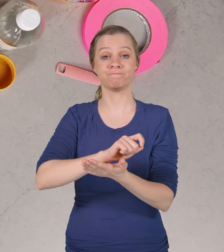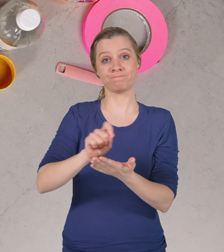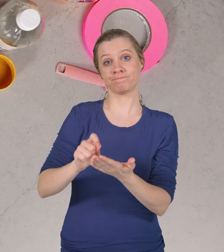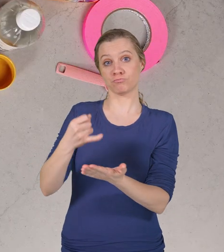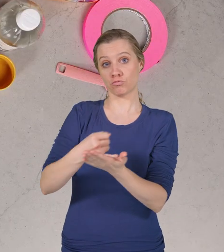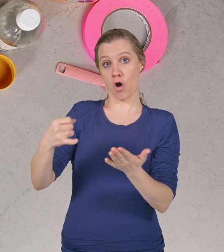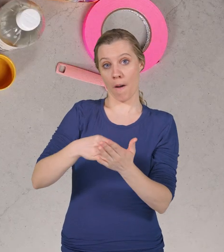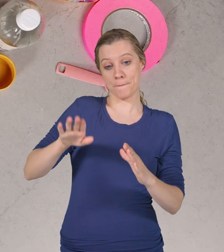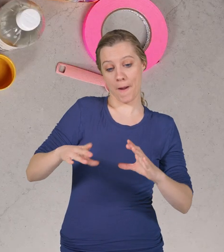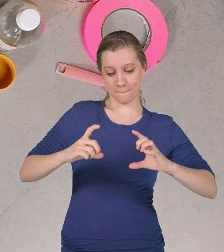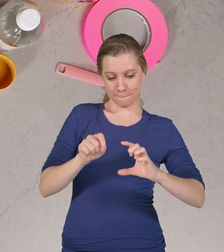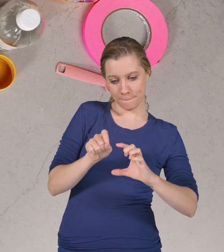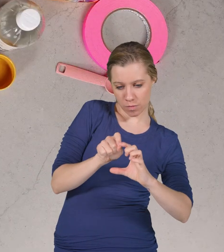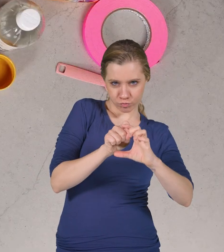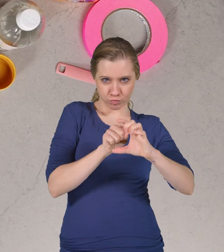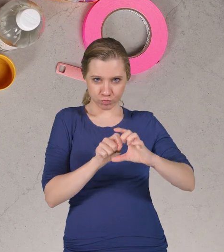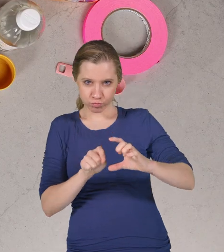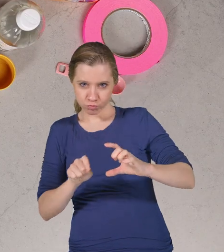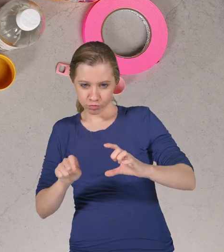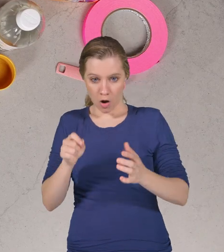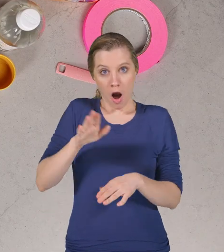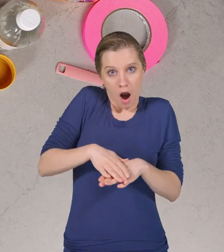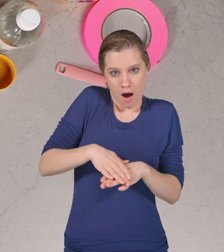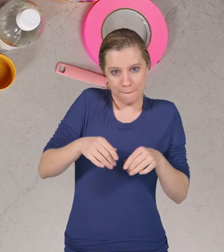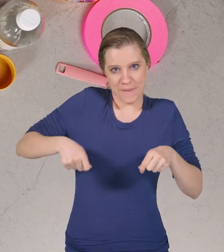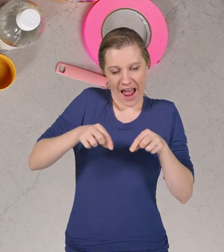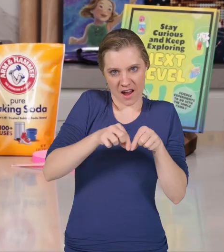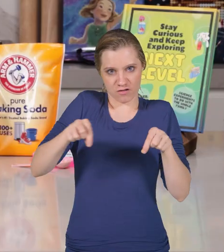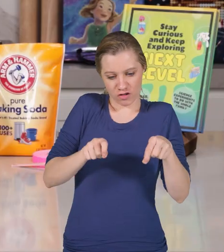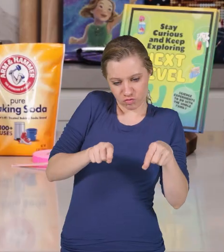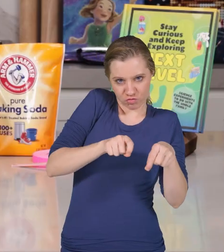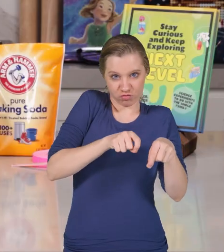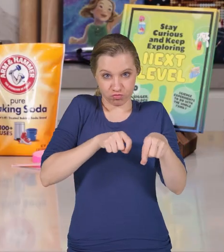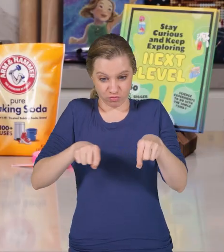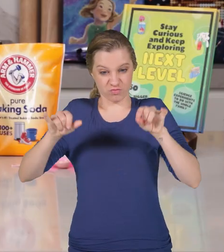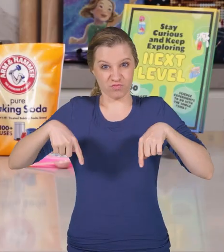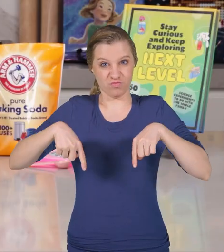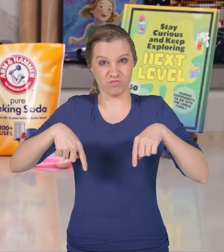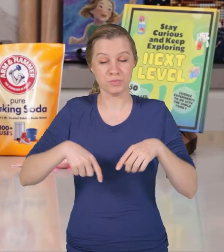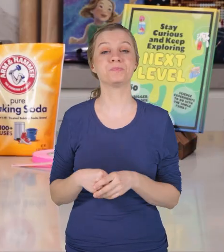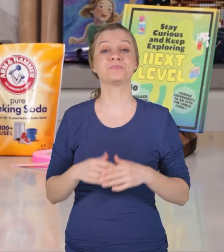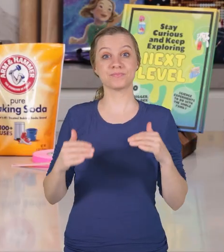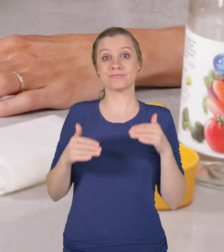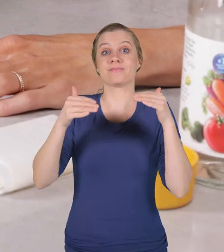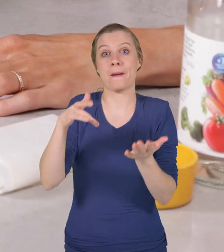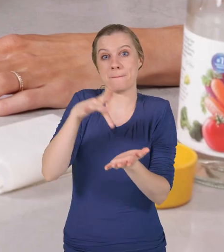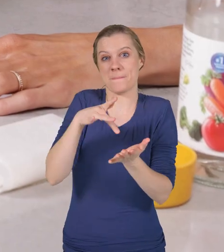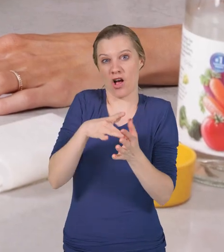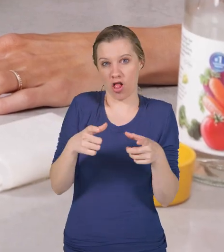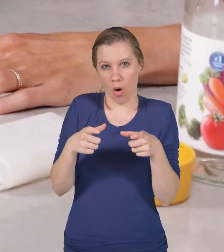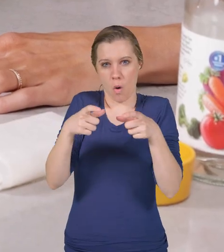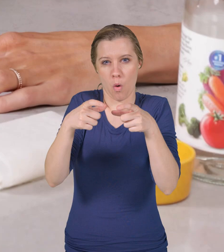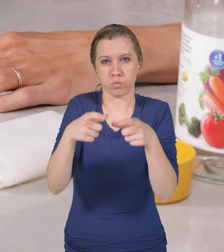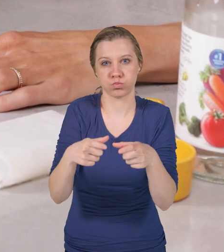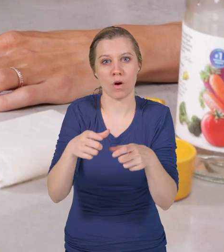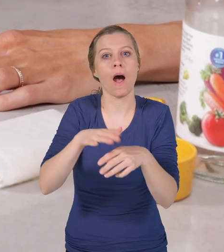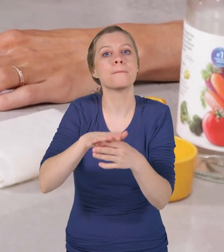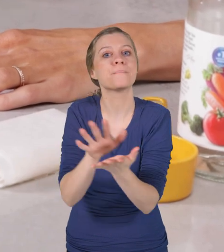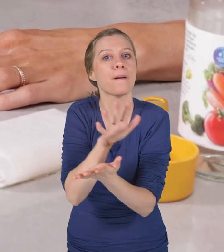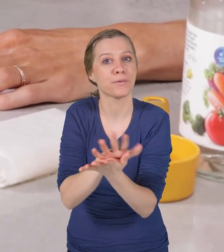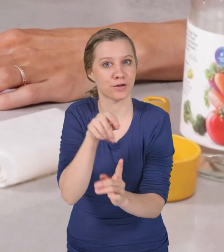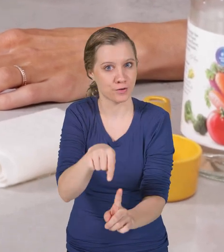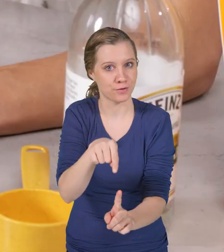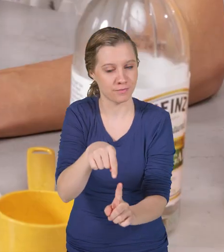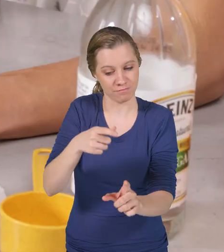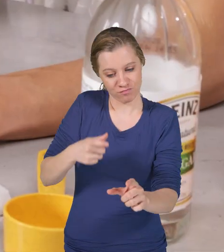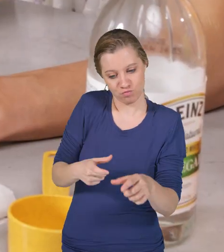draw the bottom of the snowman on the snack bag, just like so. And then I'll draw the middle part of the snowman